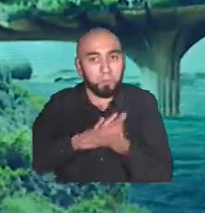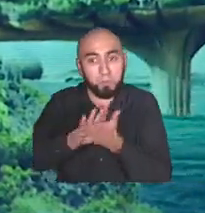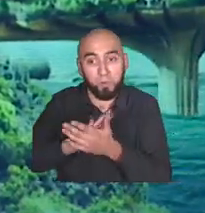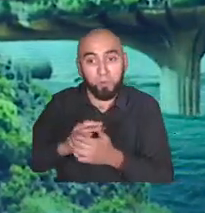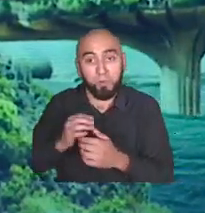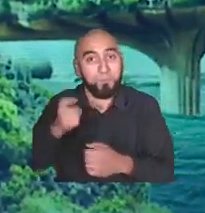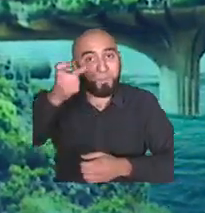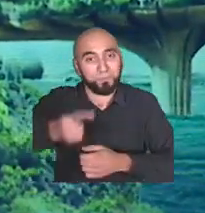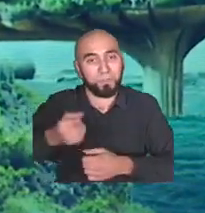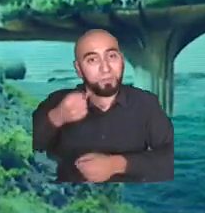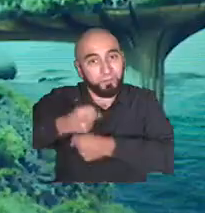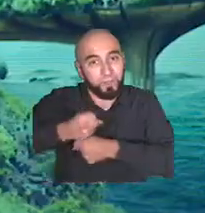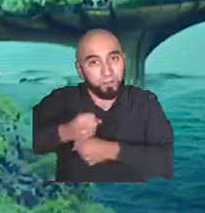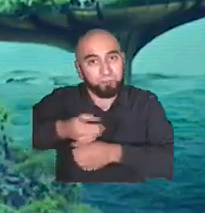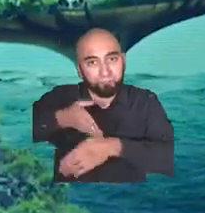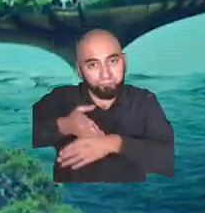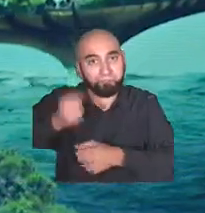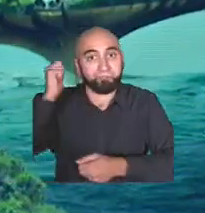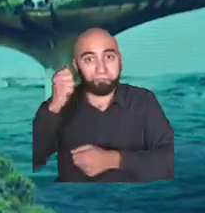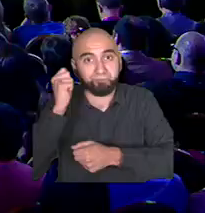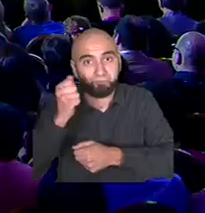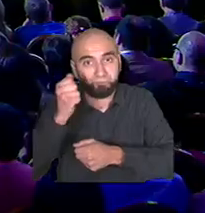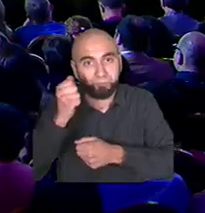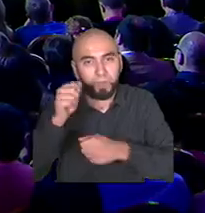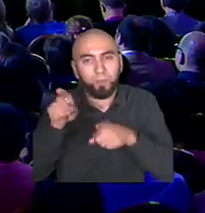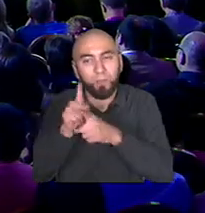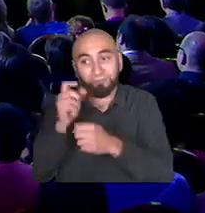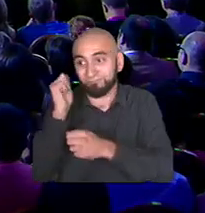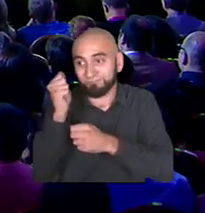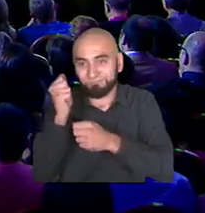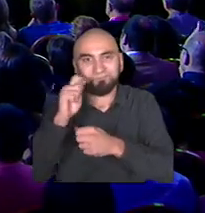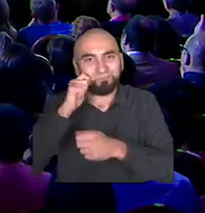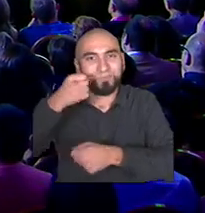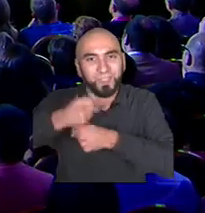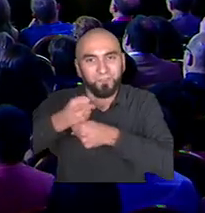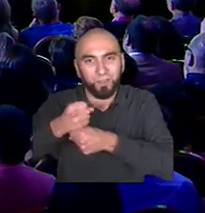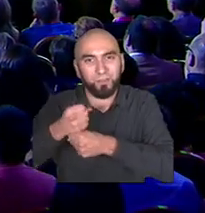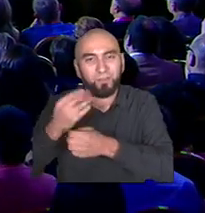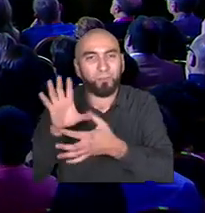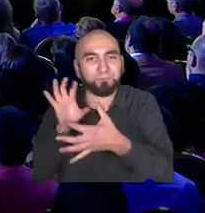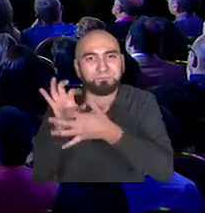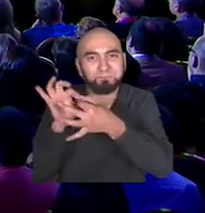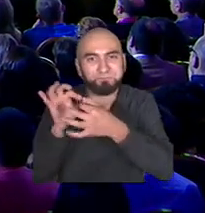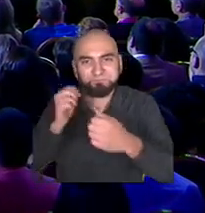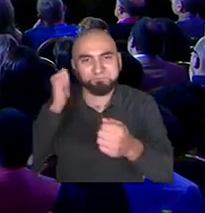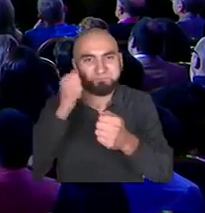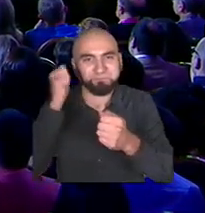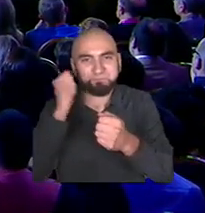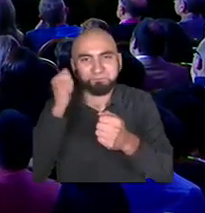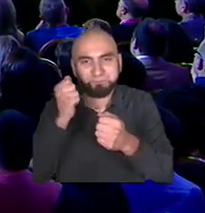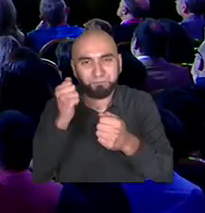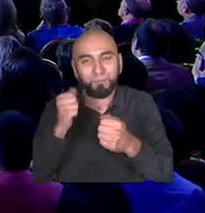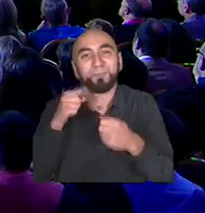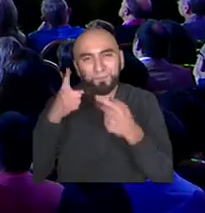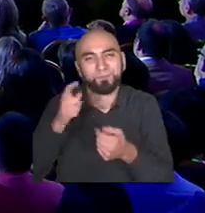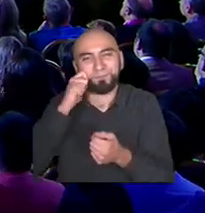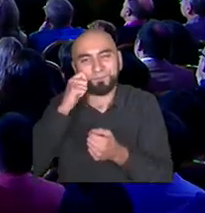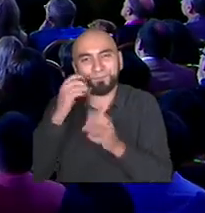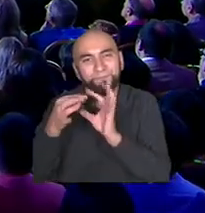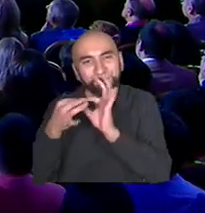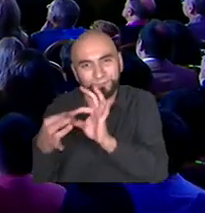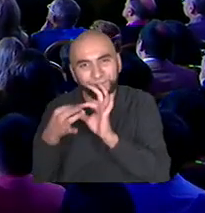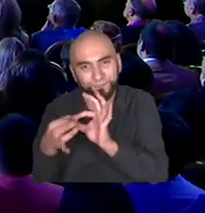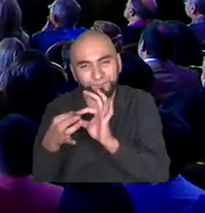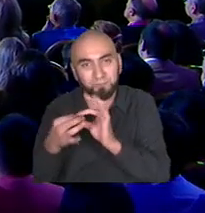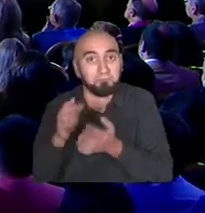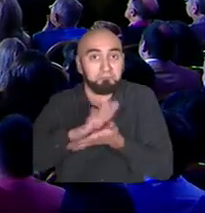you become one with it. It extends you. They're friendly, human-scale tools. Right now, when we're using Facebook, Facebook's